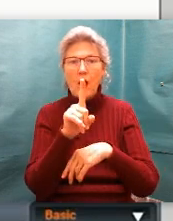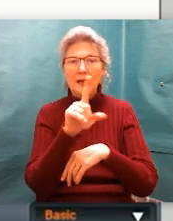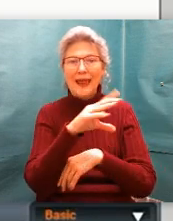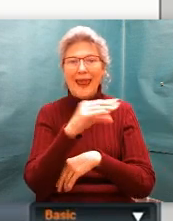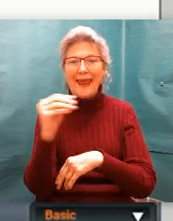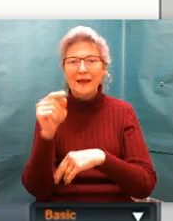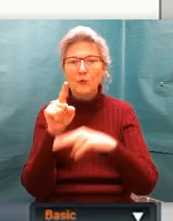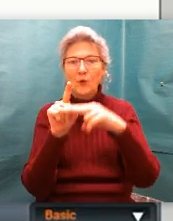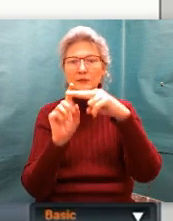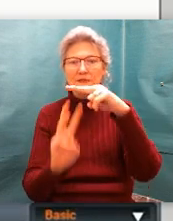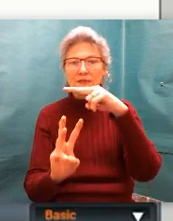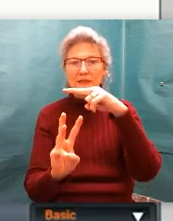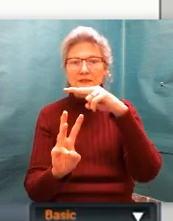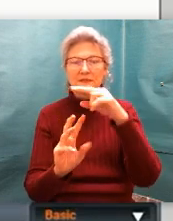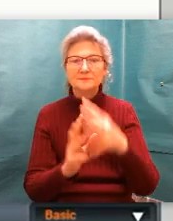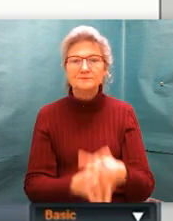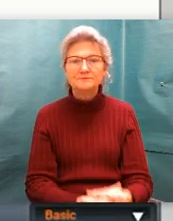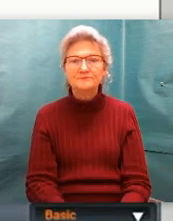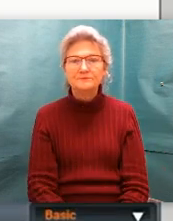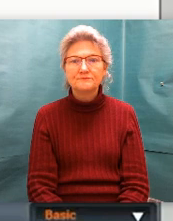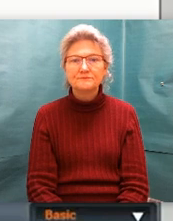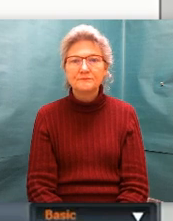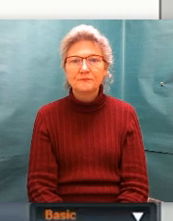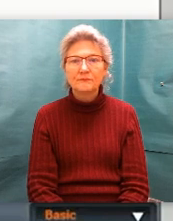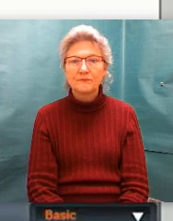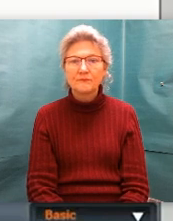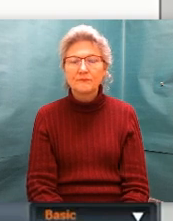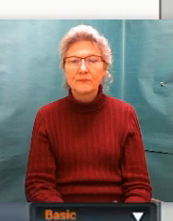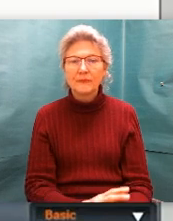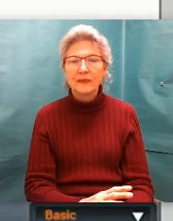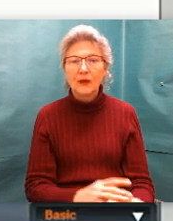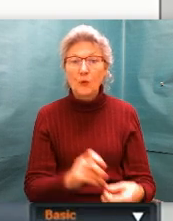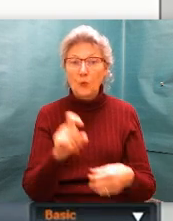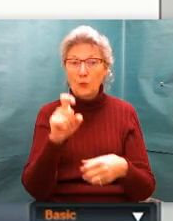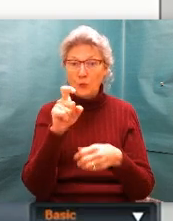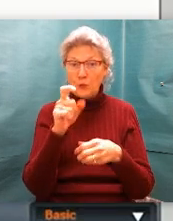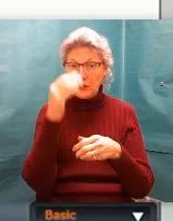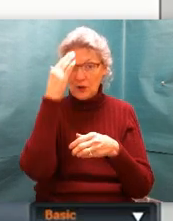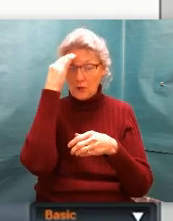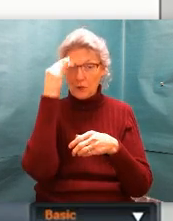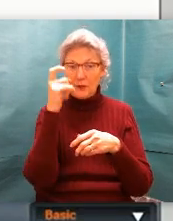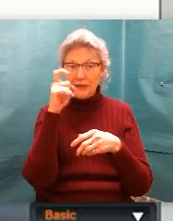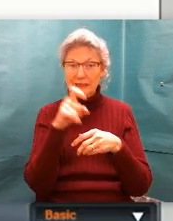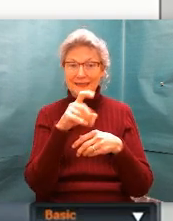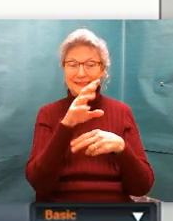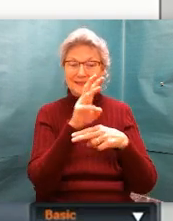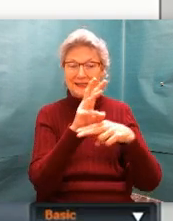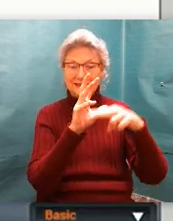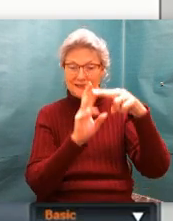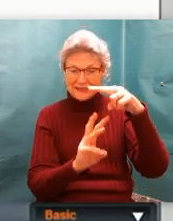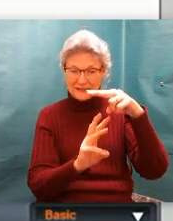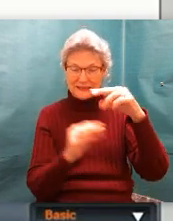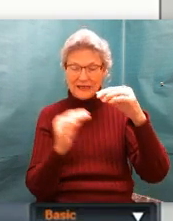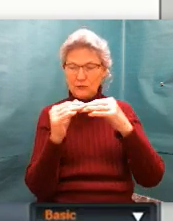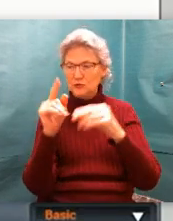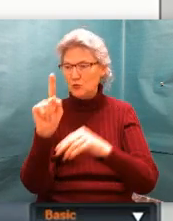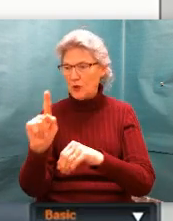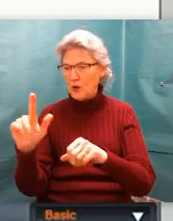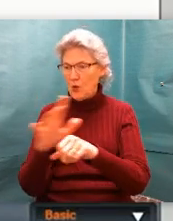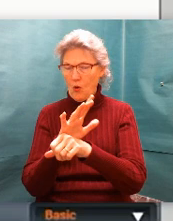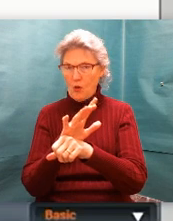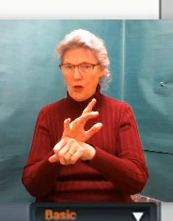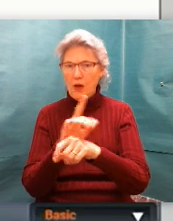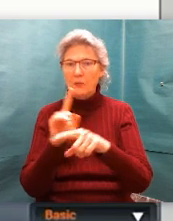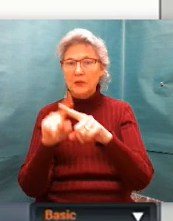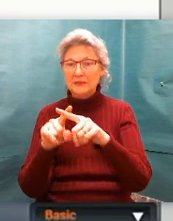whole and our 1 6 size piece. But we know that we need 6 6 size pieces to make up a whole, plus our 1